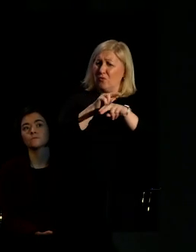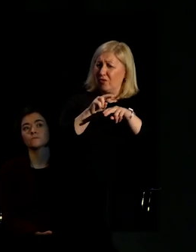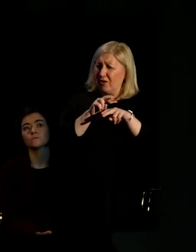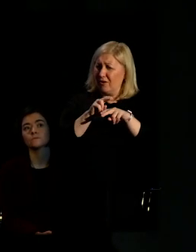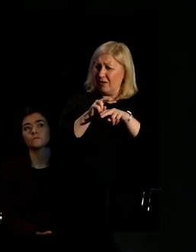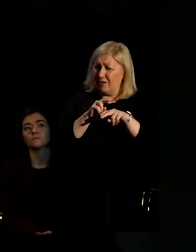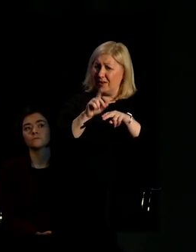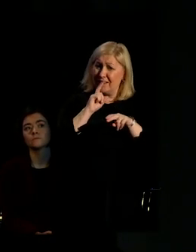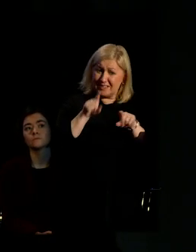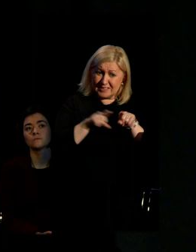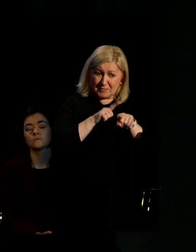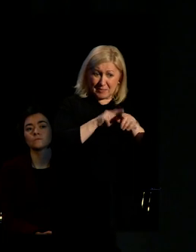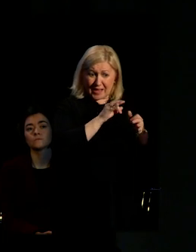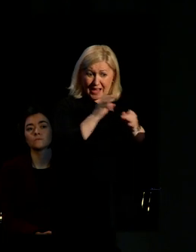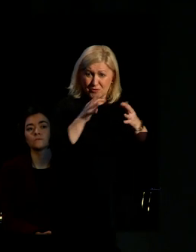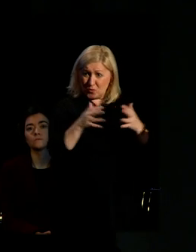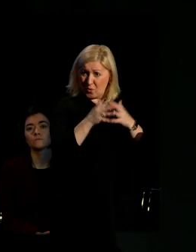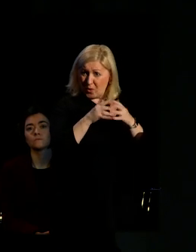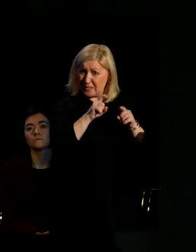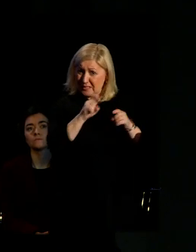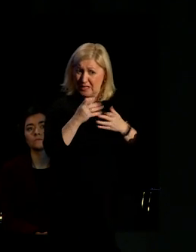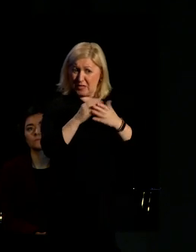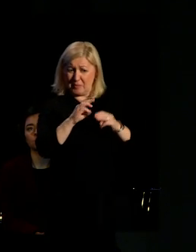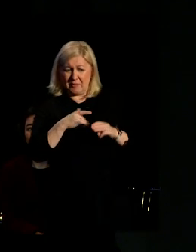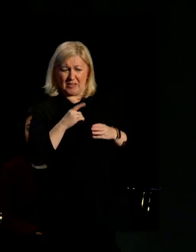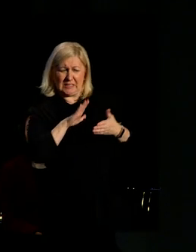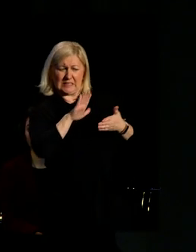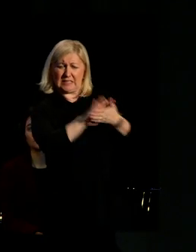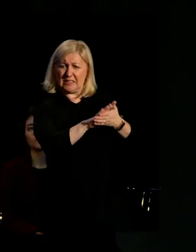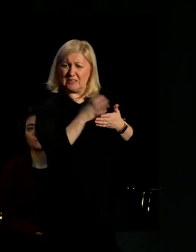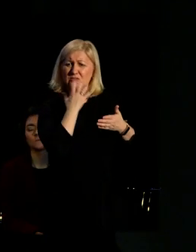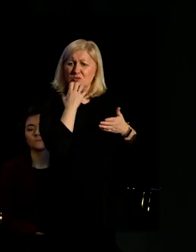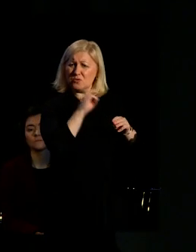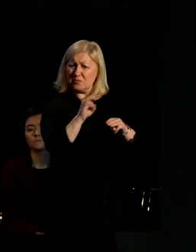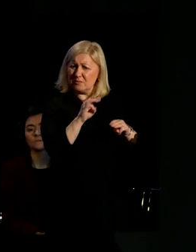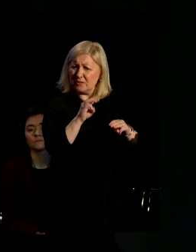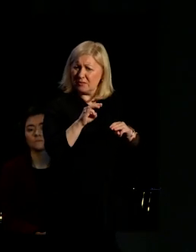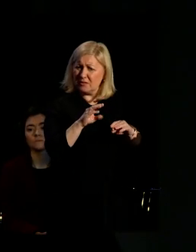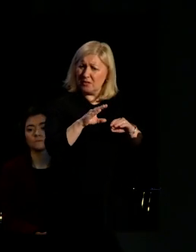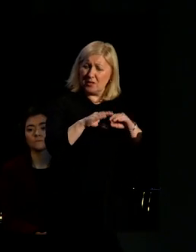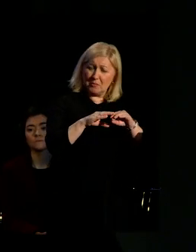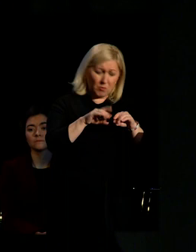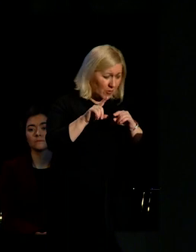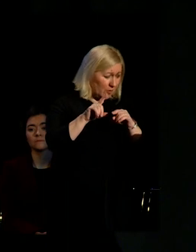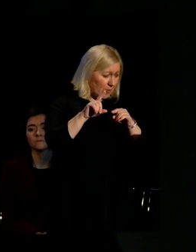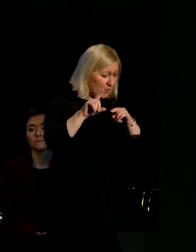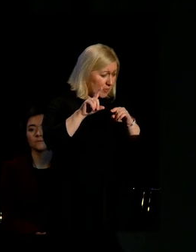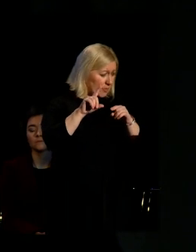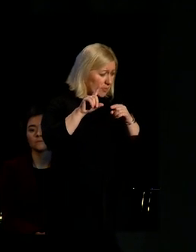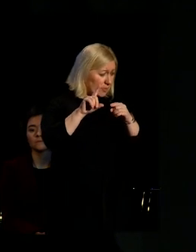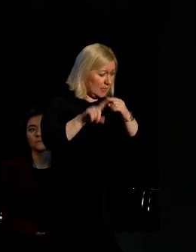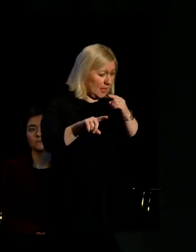liberation, when more than 1,500 violent pogroms occurred against the Jews in Central